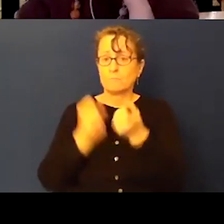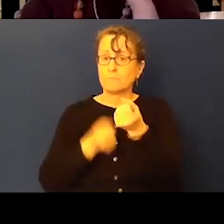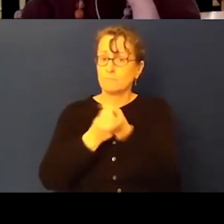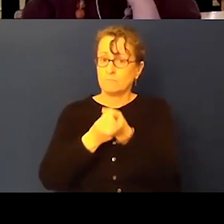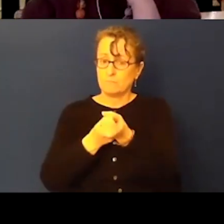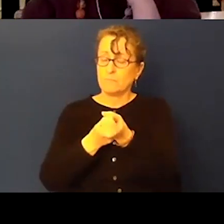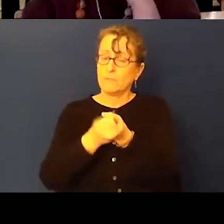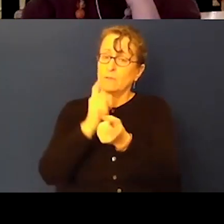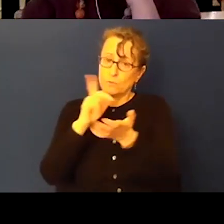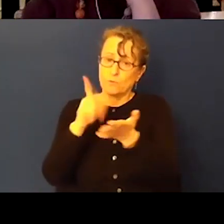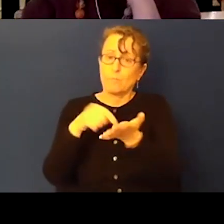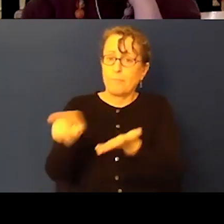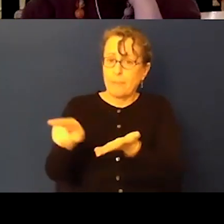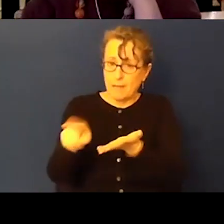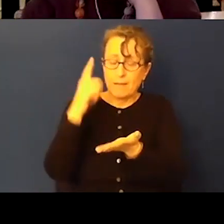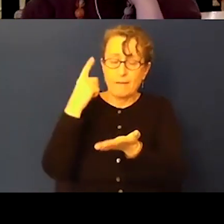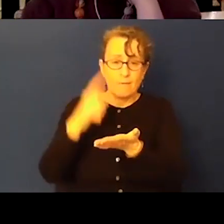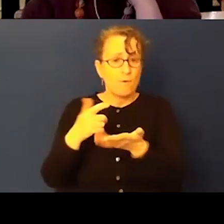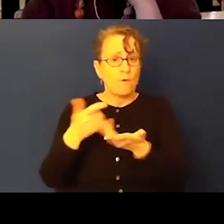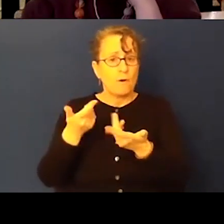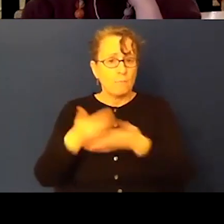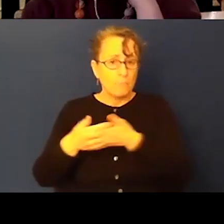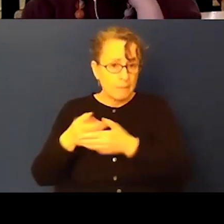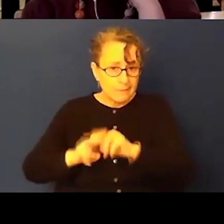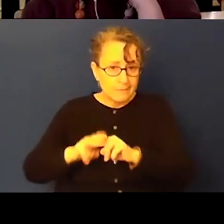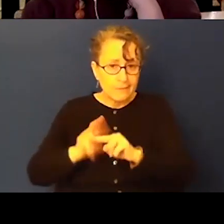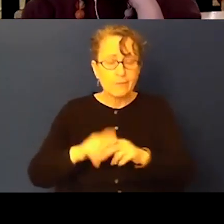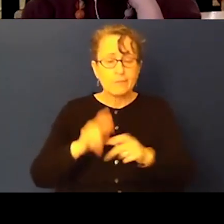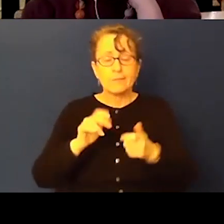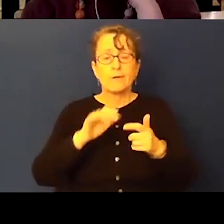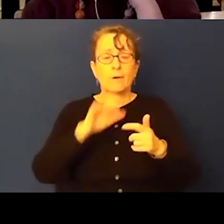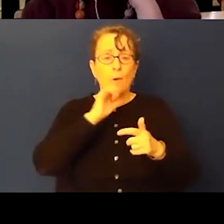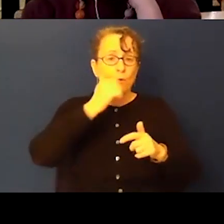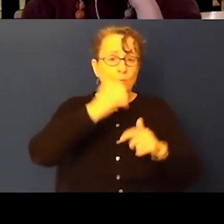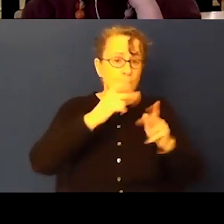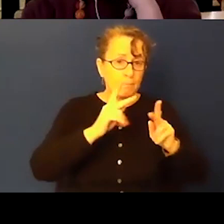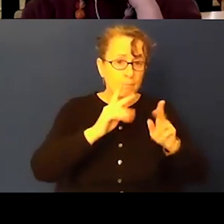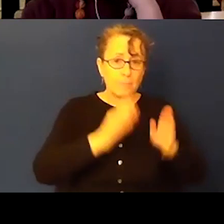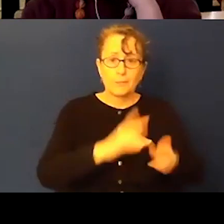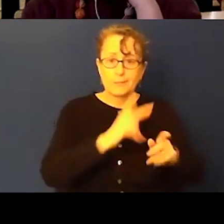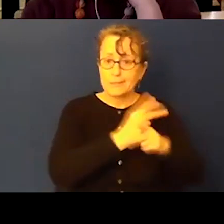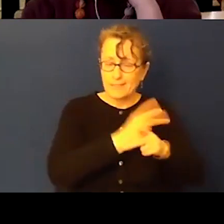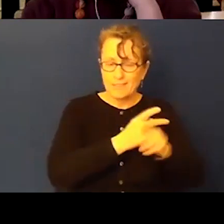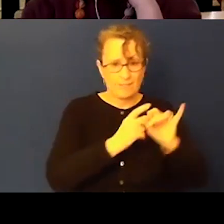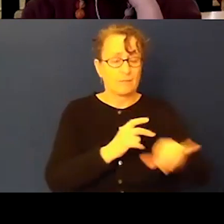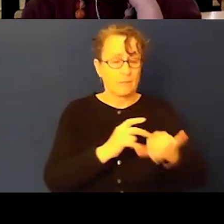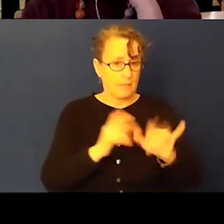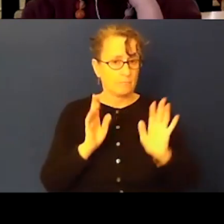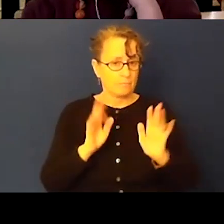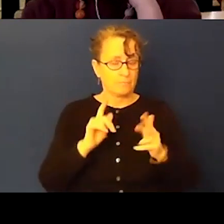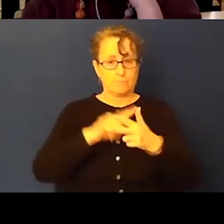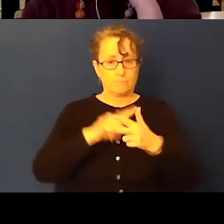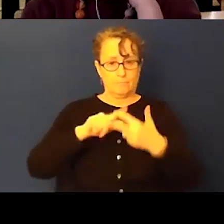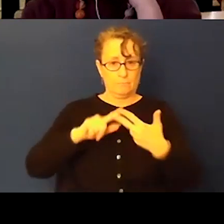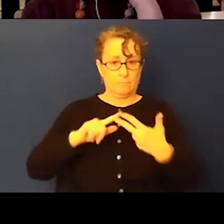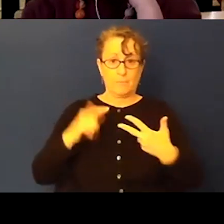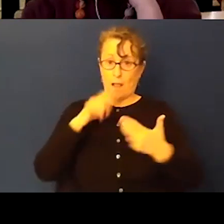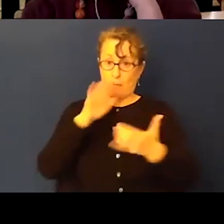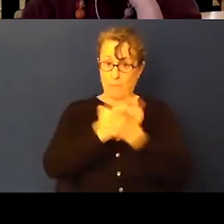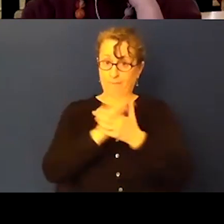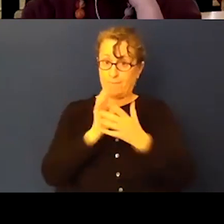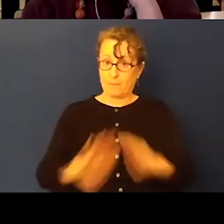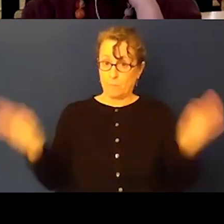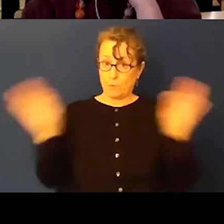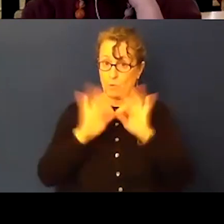dependent care expenses. So, and again, just to throw it out, I was thinking that